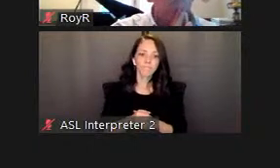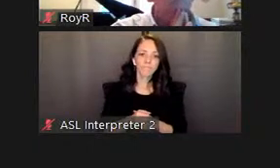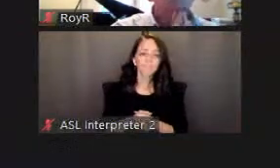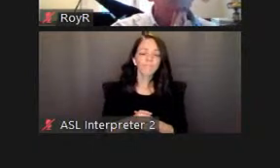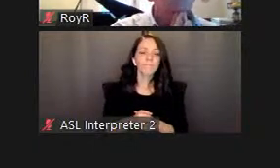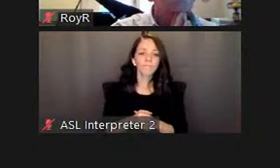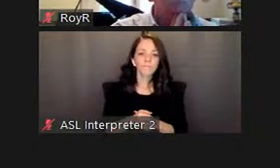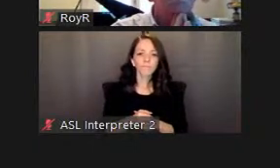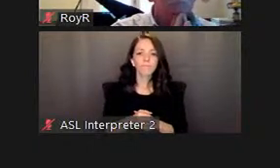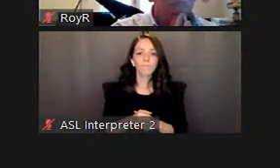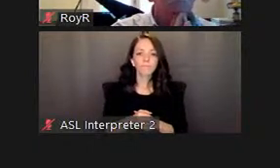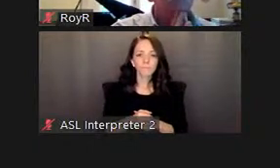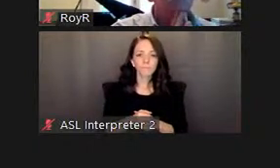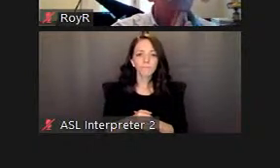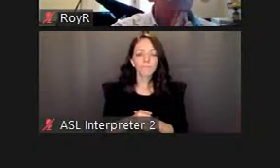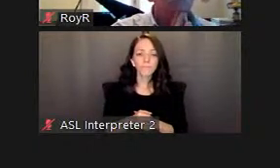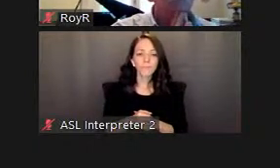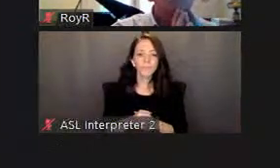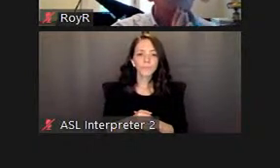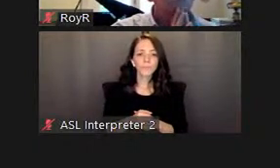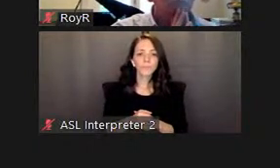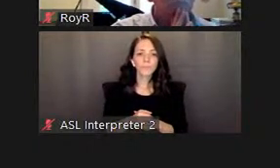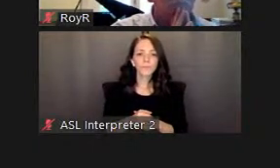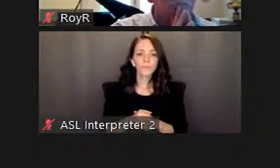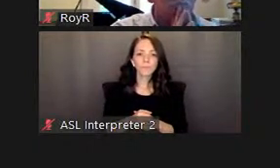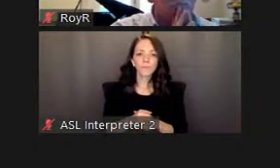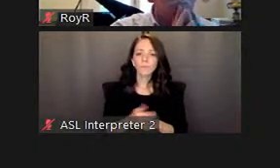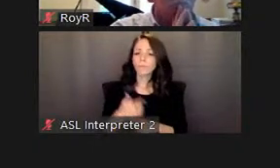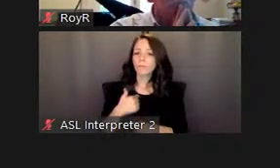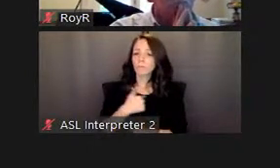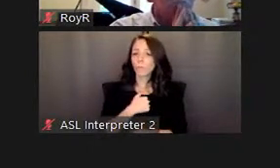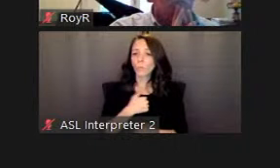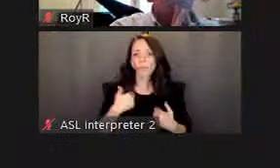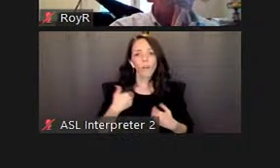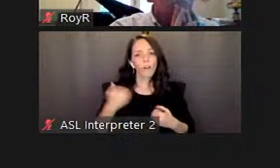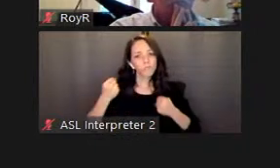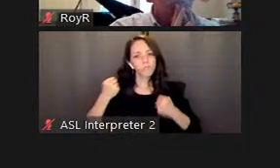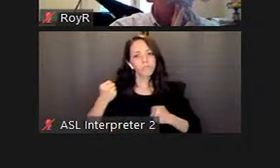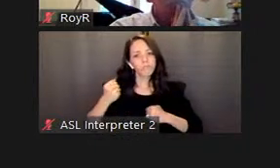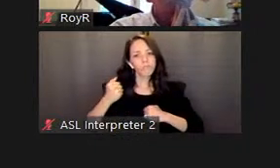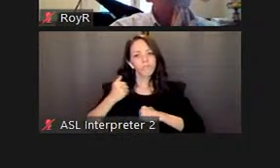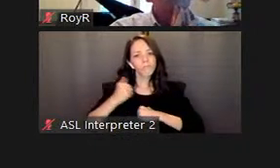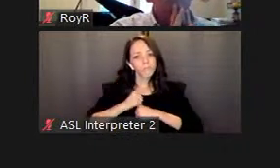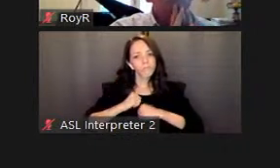I want to acknowledge that we're building on a strong foundation. Our current